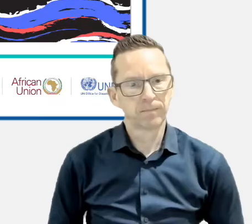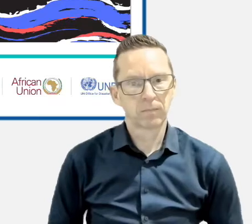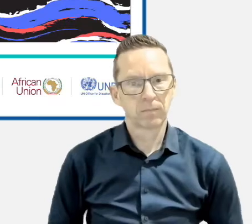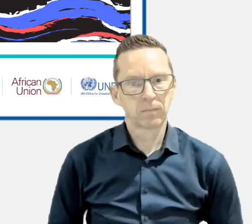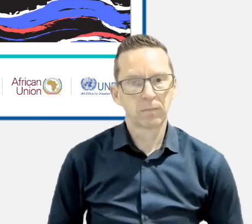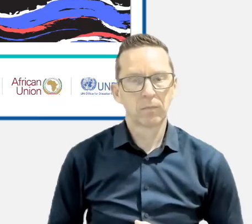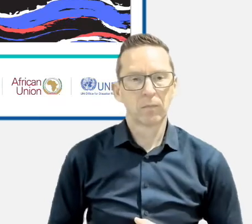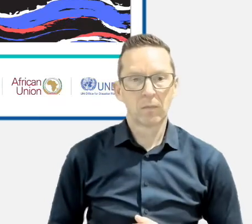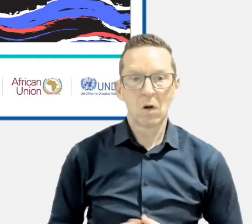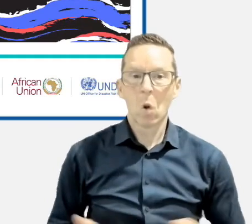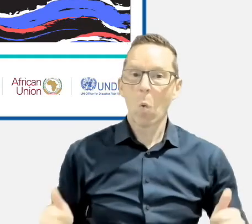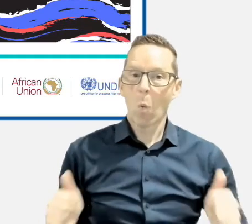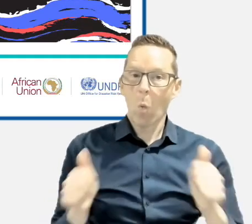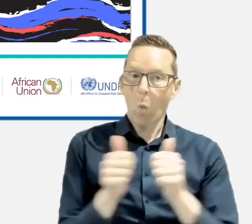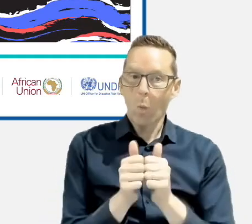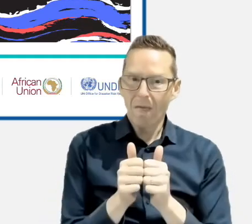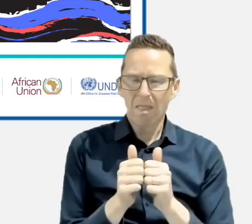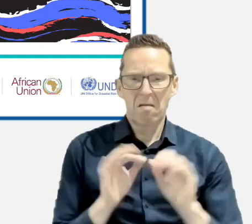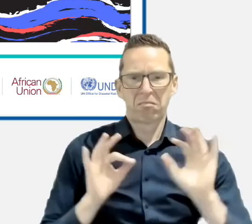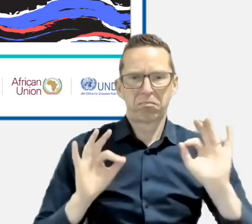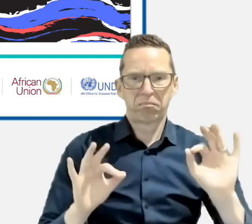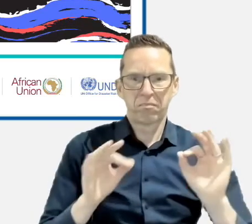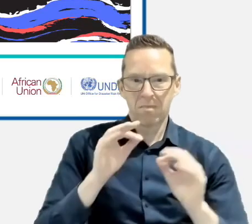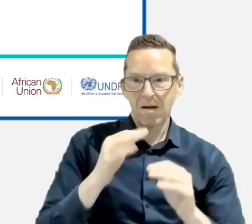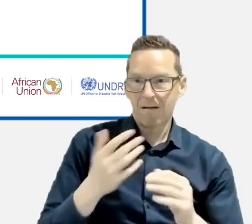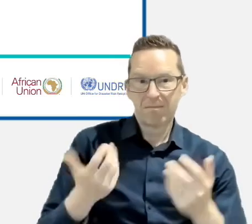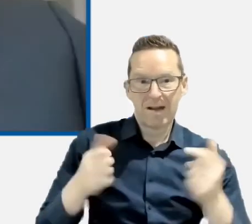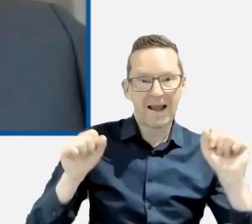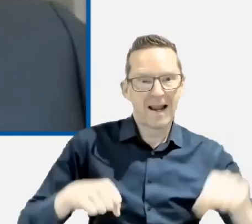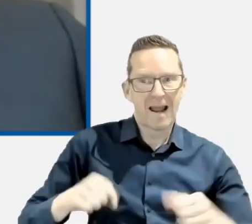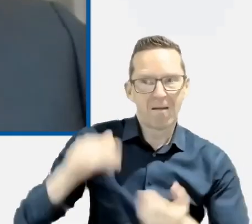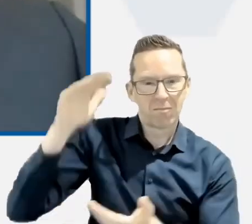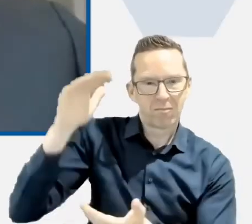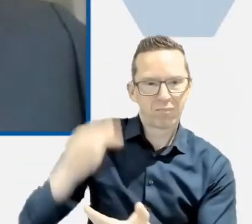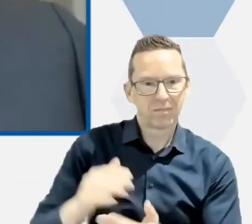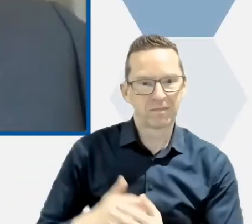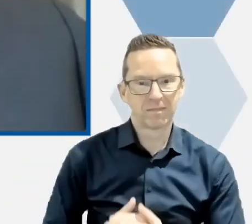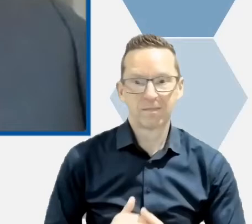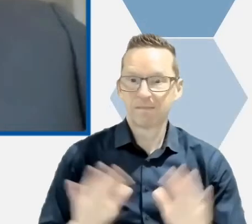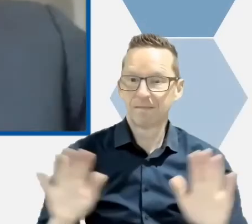So those are my quick remarks, Chairperson. Thank you so much.